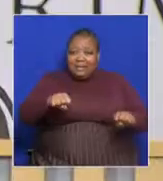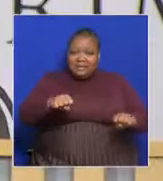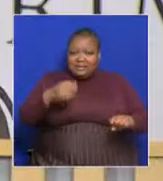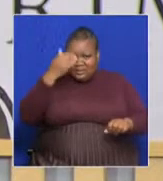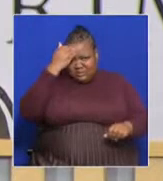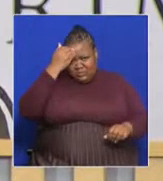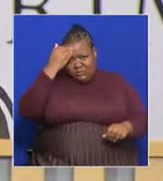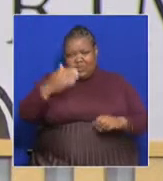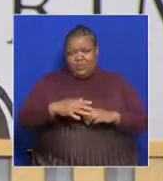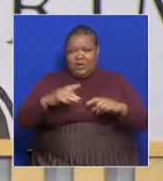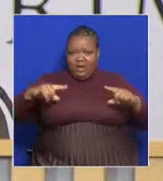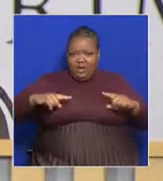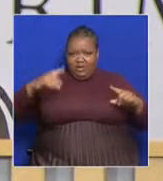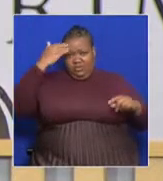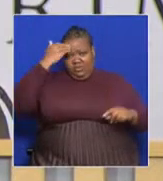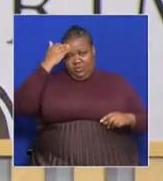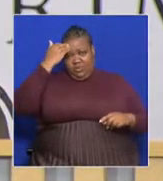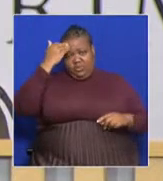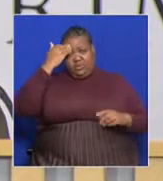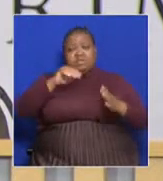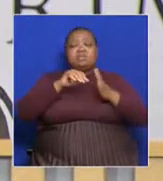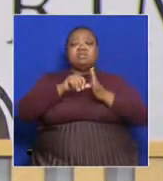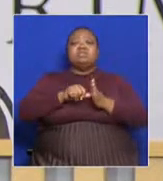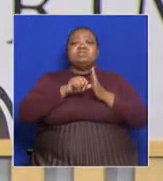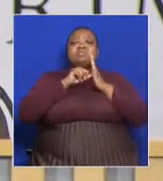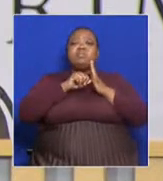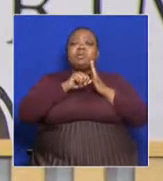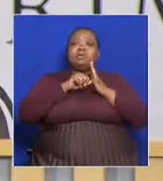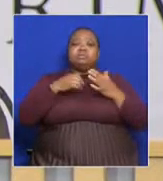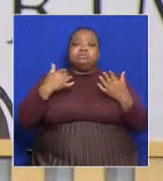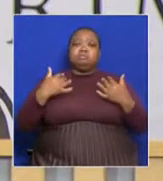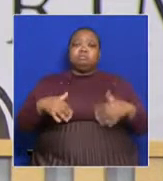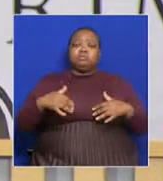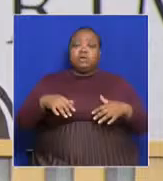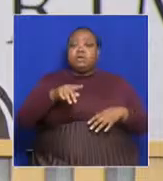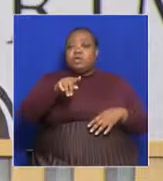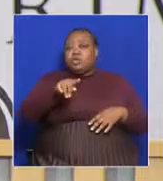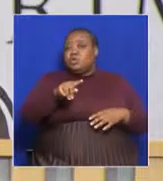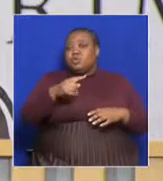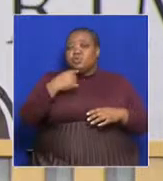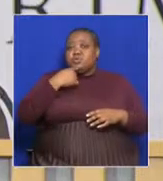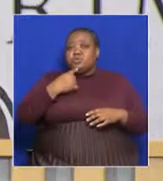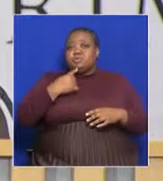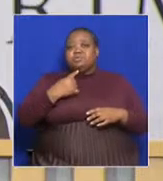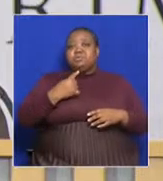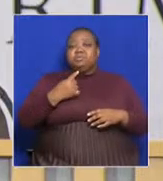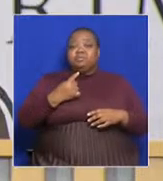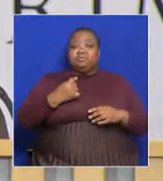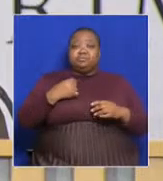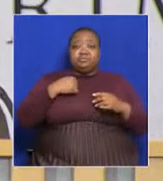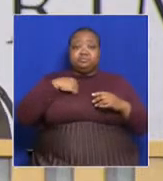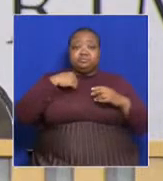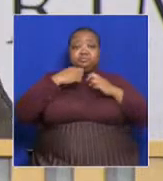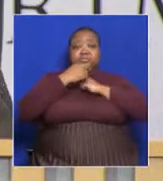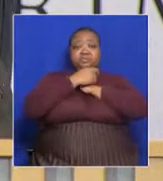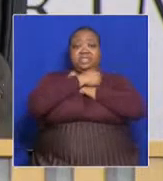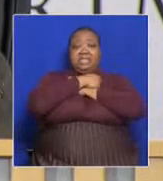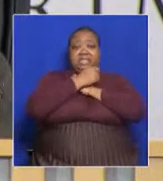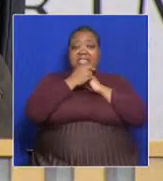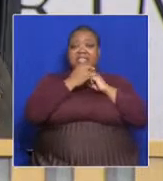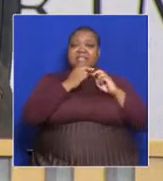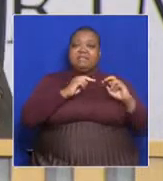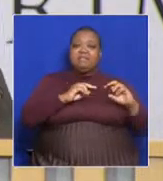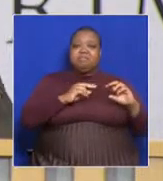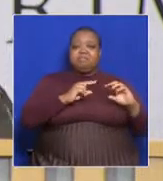And it was so important to you that you even said that I came out of leave because it's something